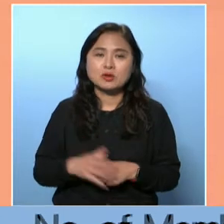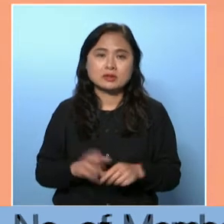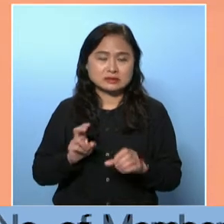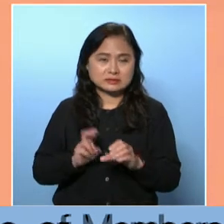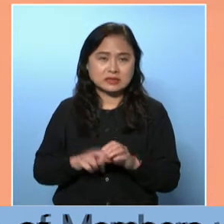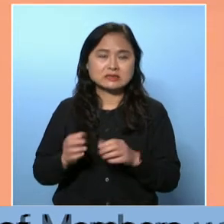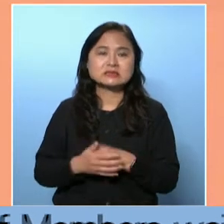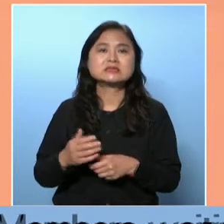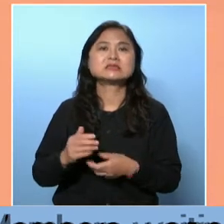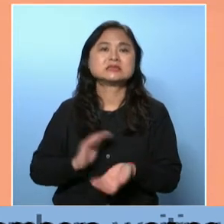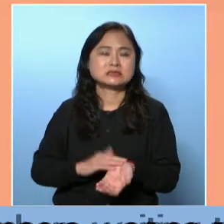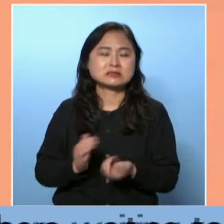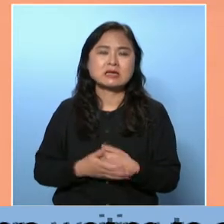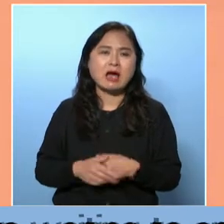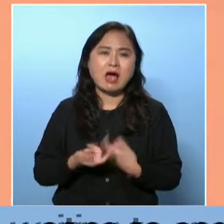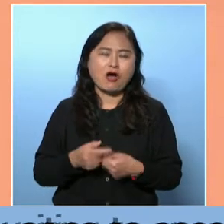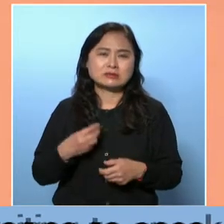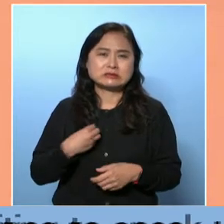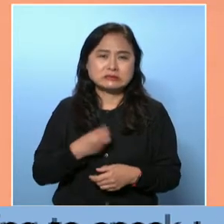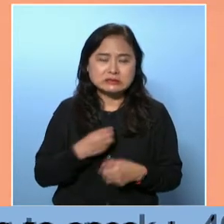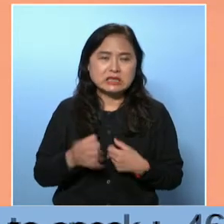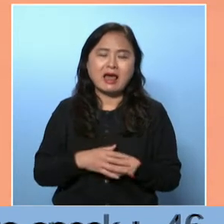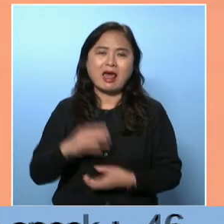that. At the same time, because there is